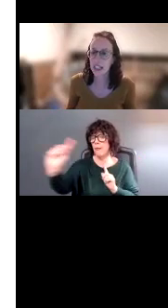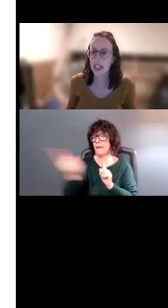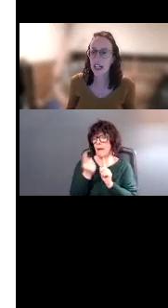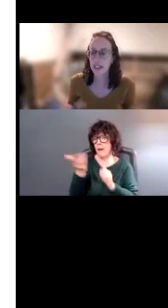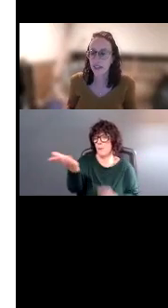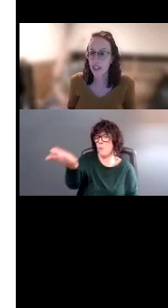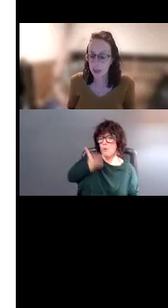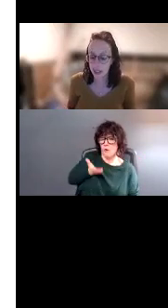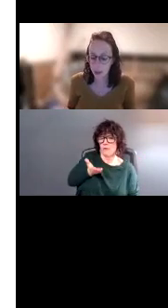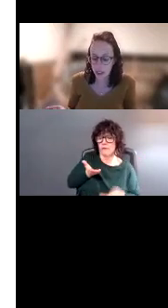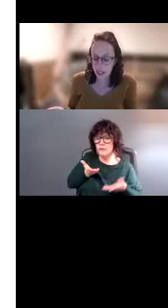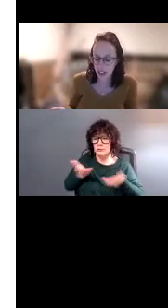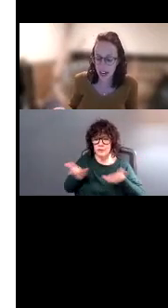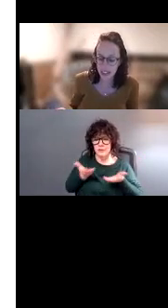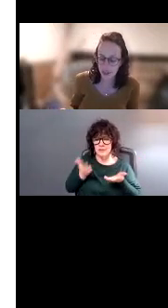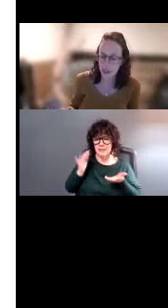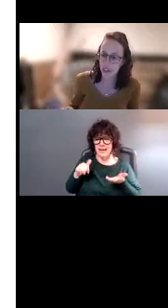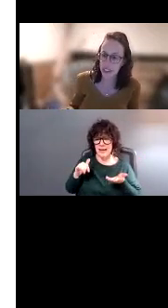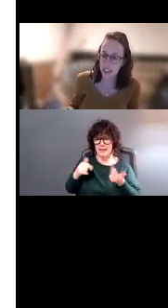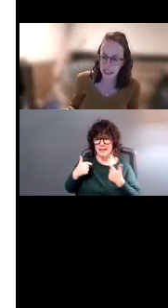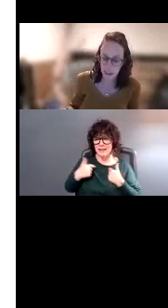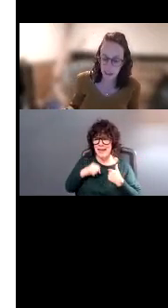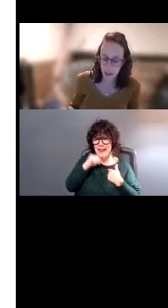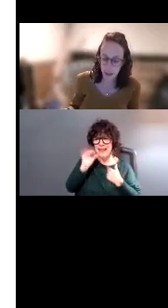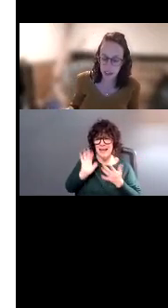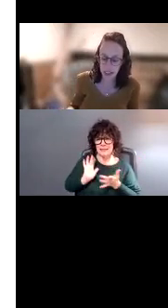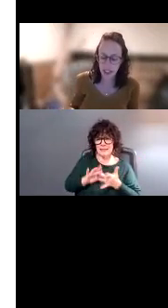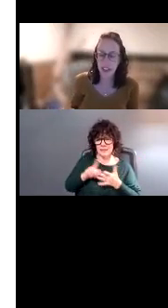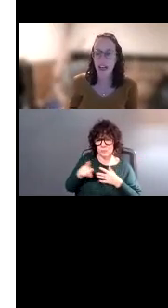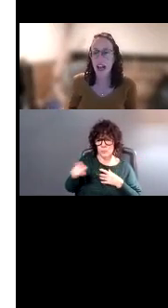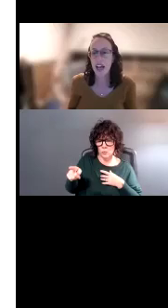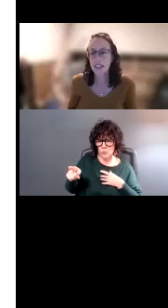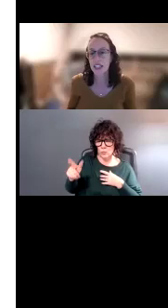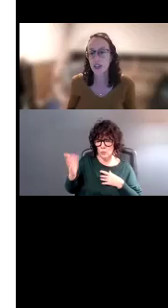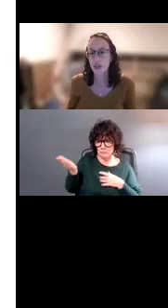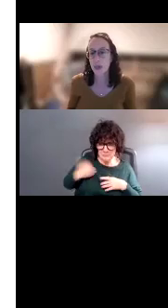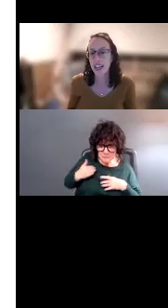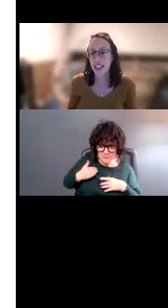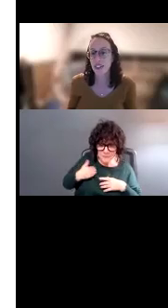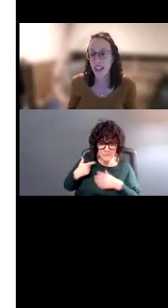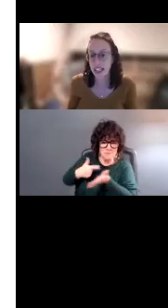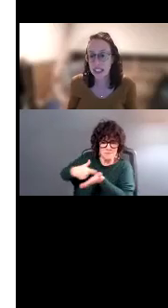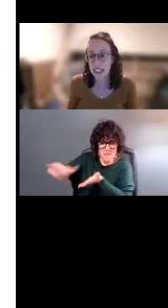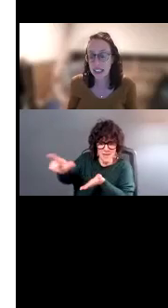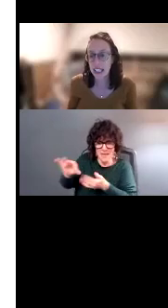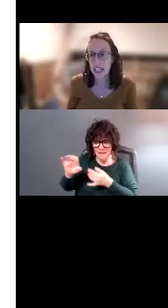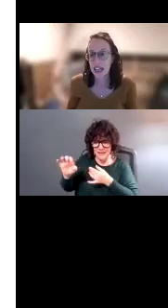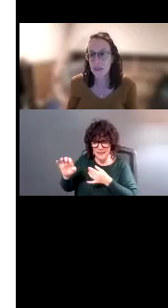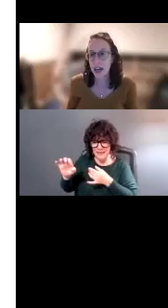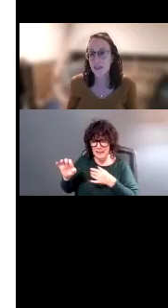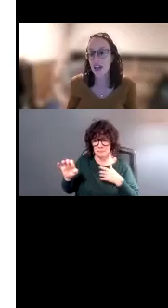fees. FEMA will never ask for funds. That's a big one. Asking you to pay in